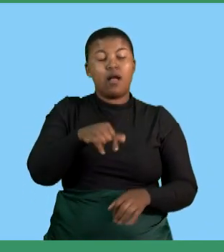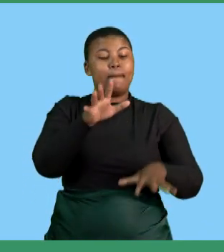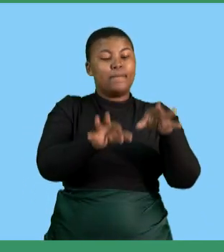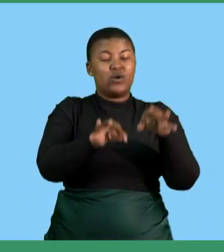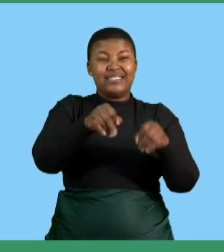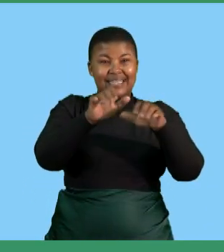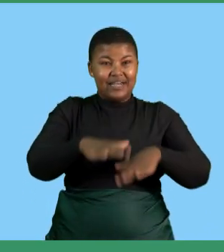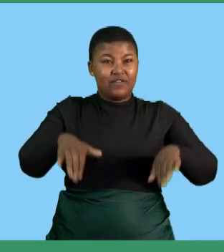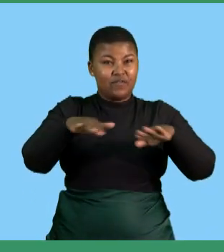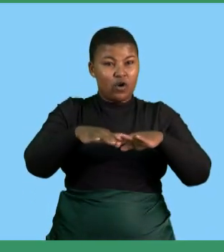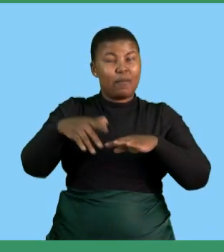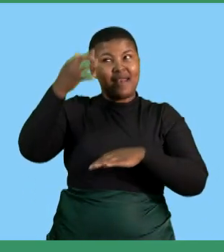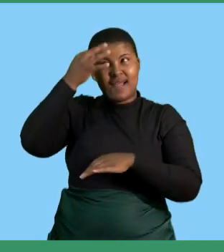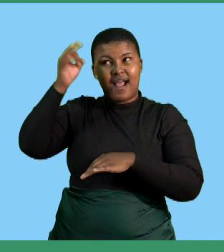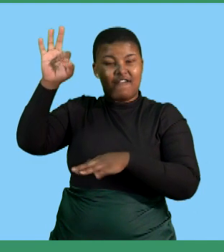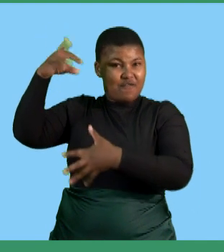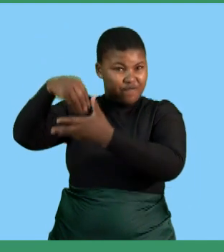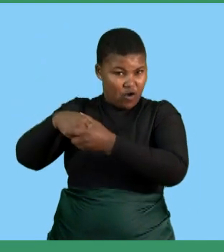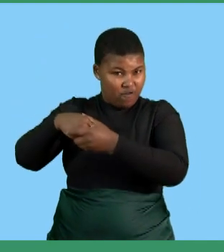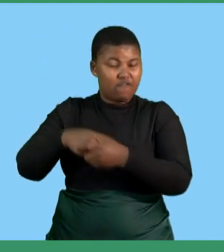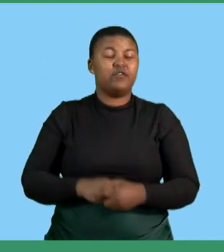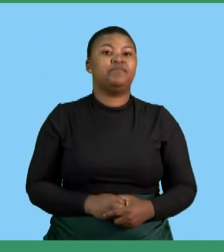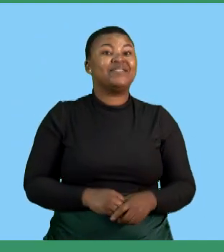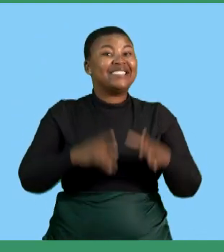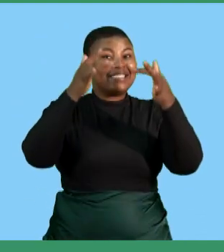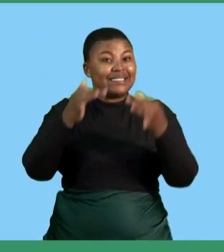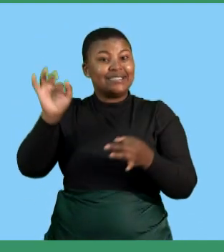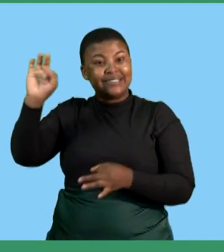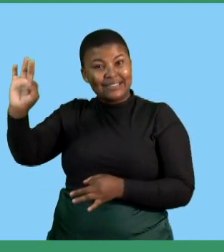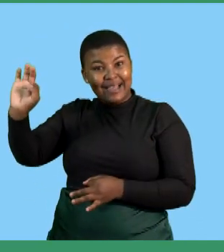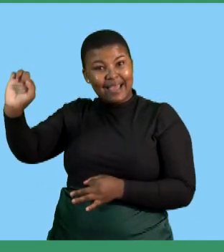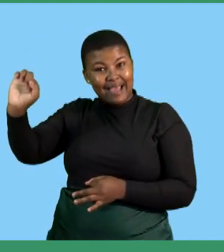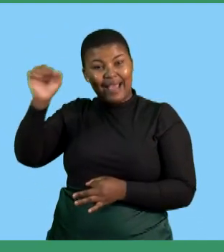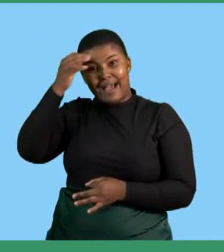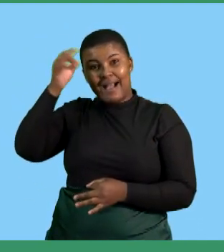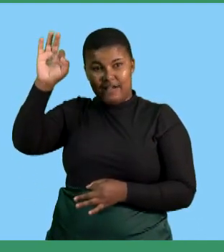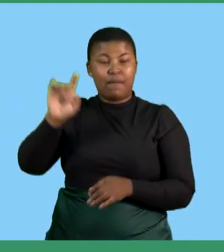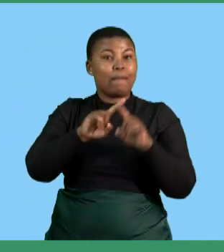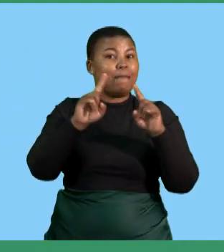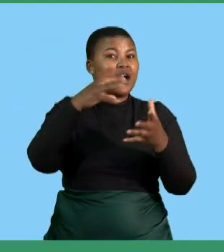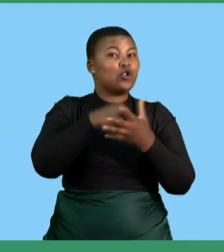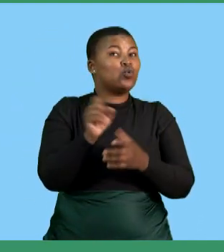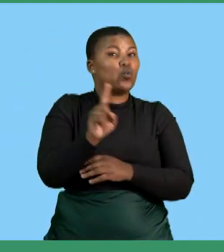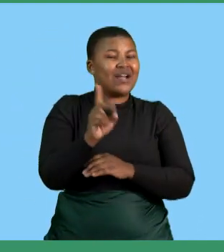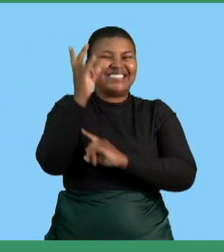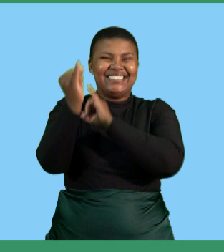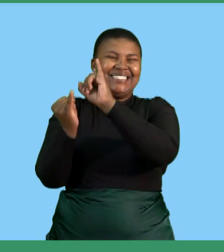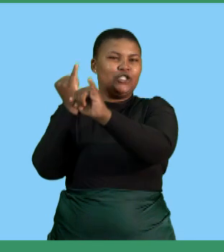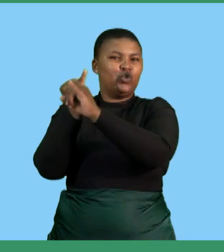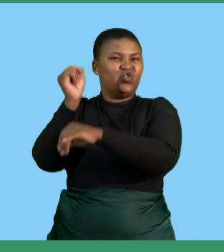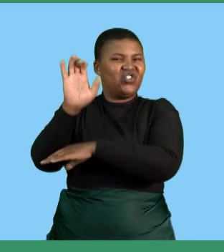environment refers to the government and the decisions made by government, but it includes